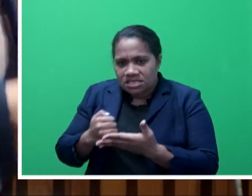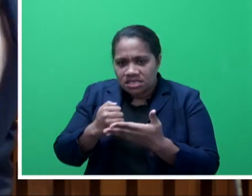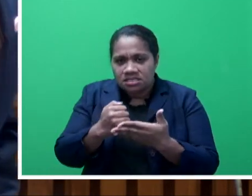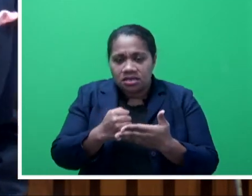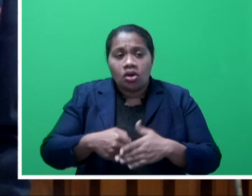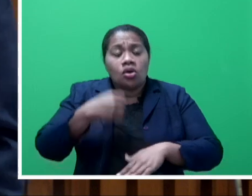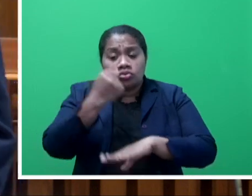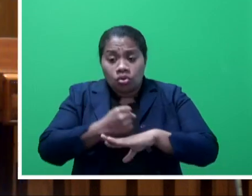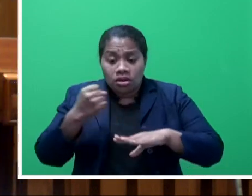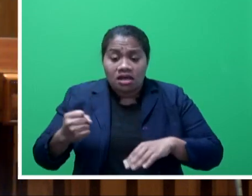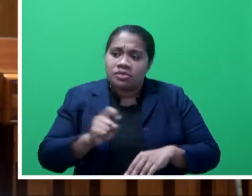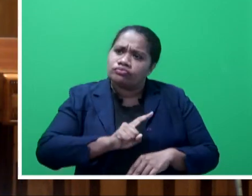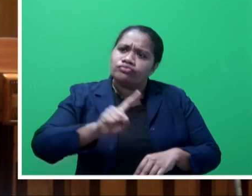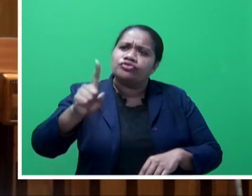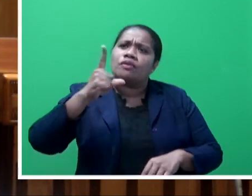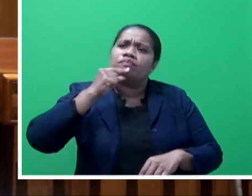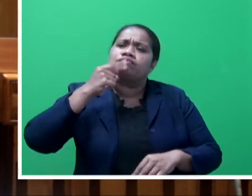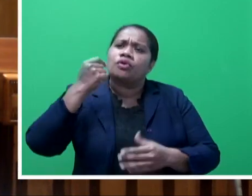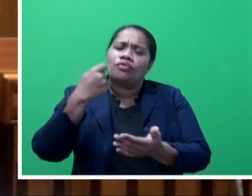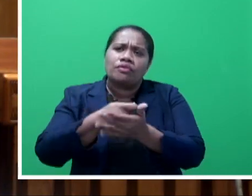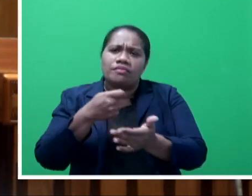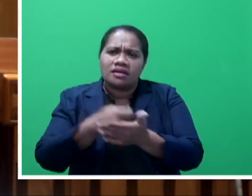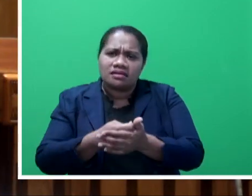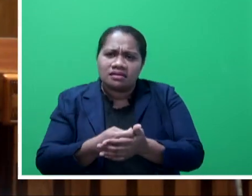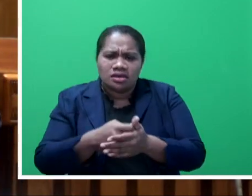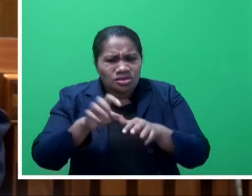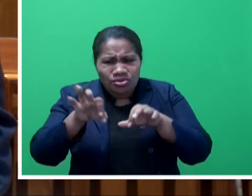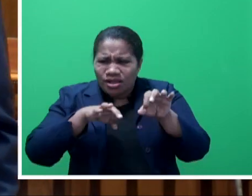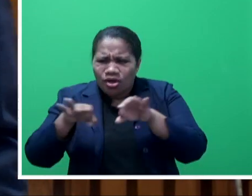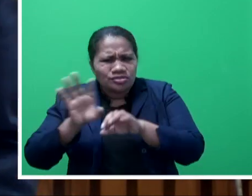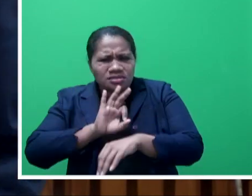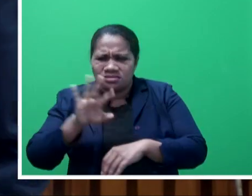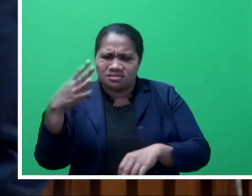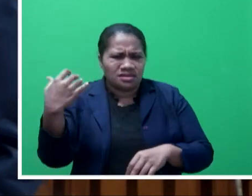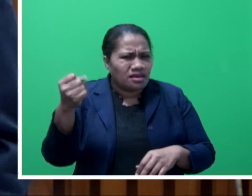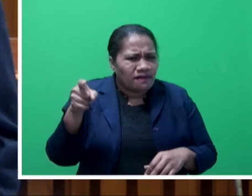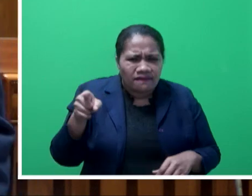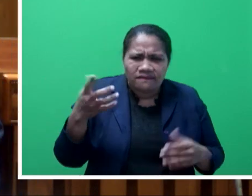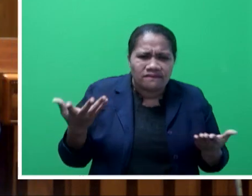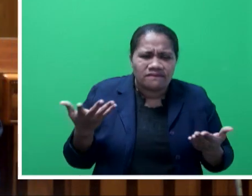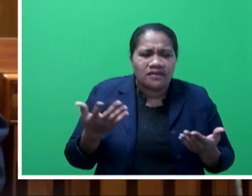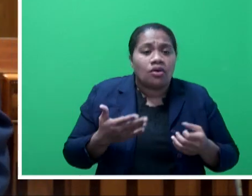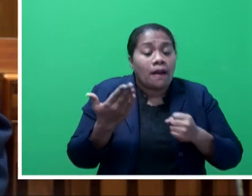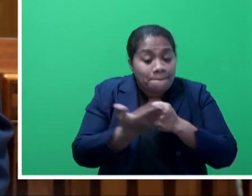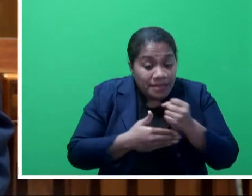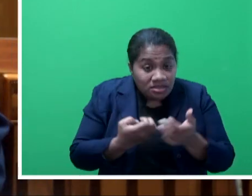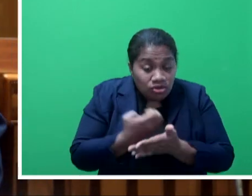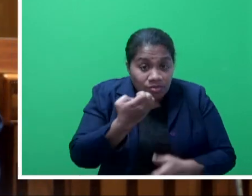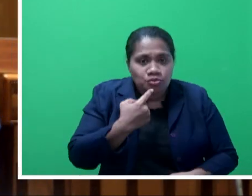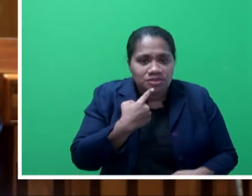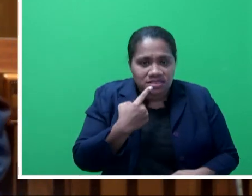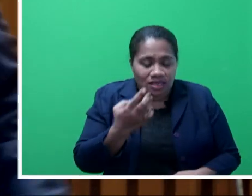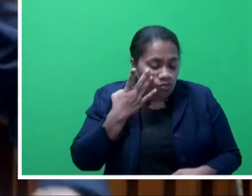borrowed lots of money, so the logic is not there. Any basic economist would tell you that when you talk